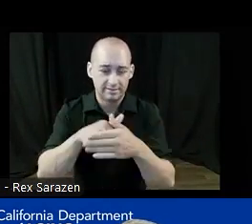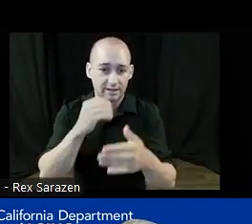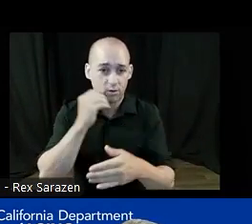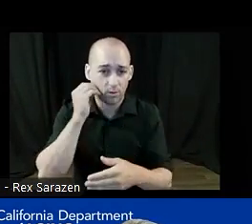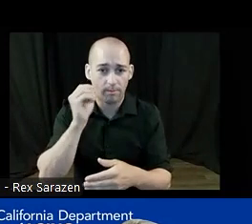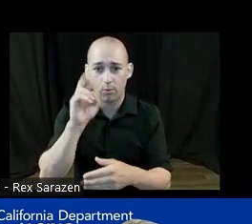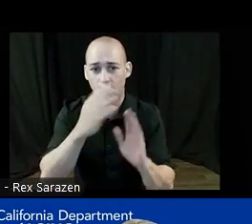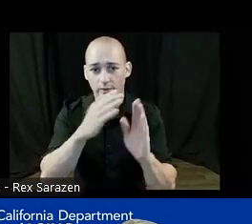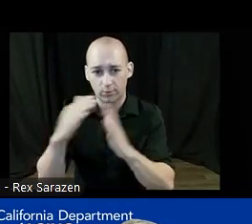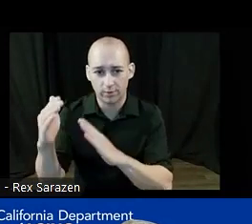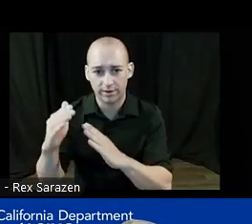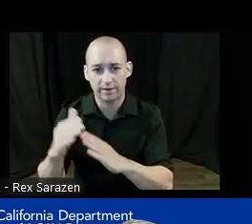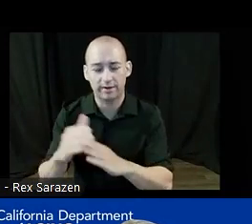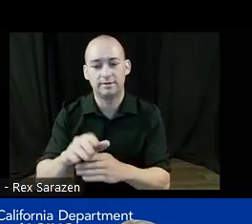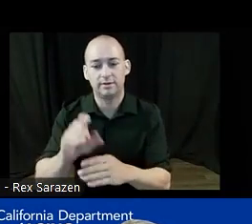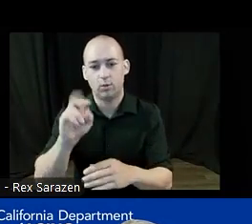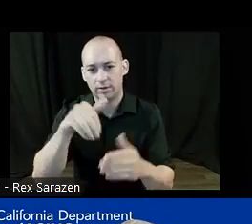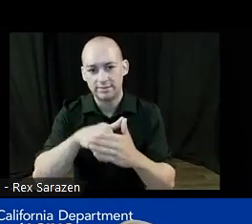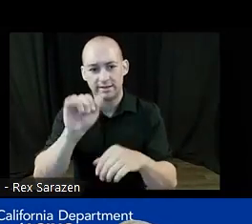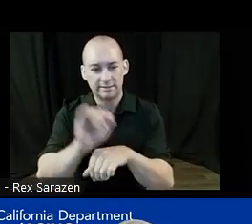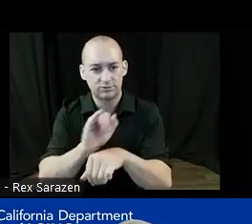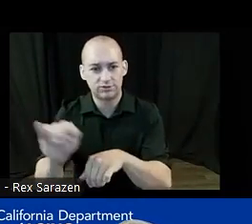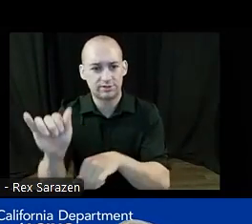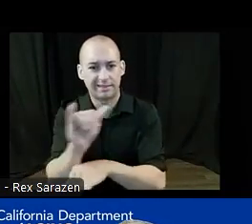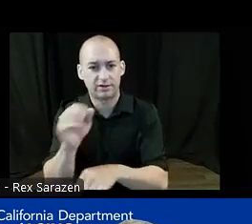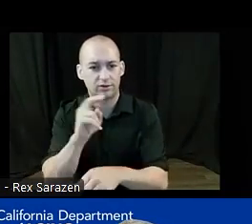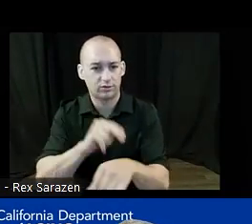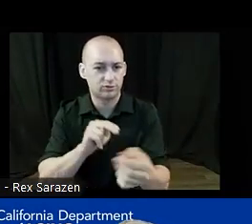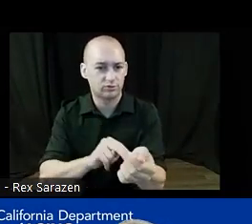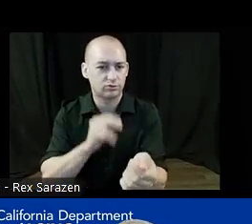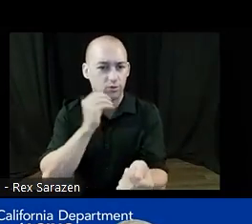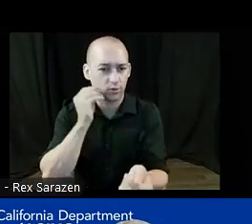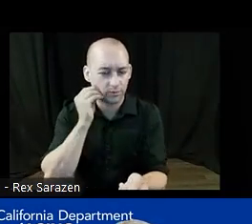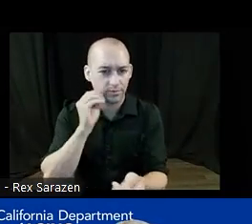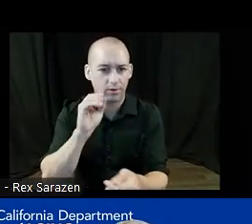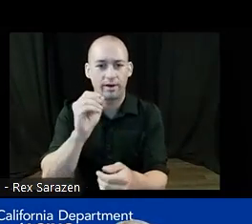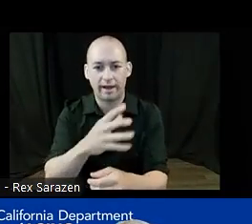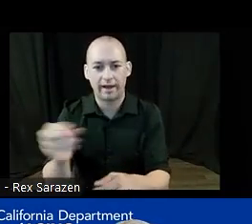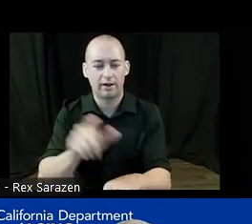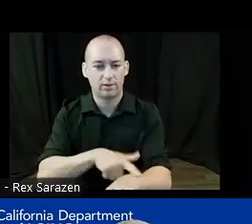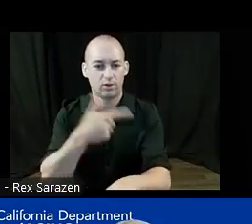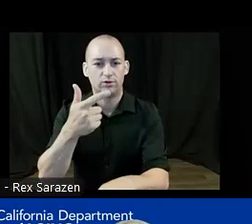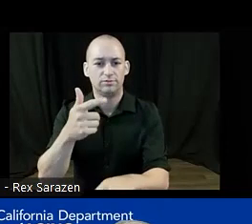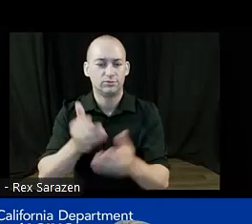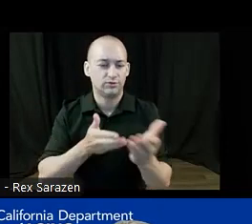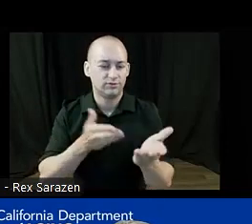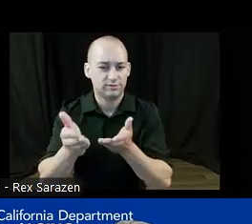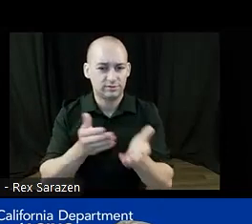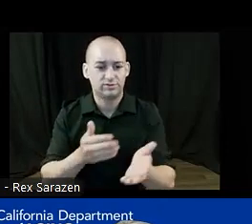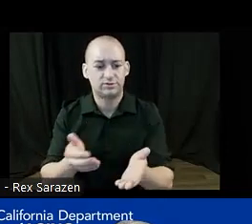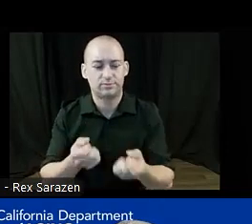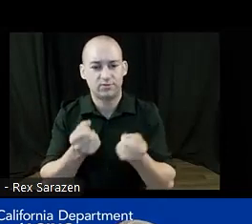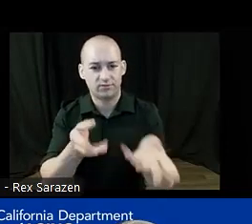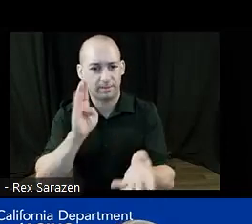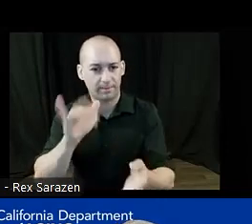well as institutional settings, such as a nursing home. And long-term services and supports are provided both by paid direct